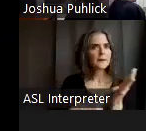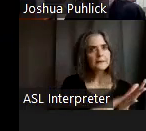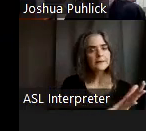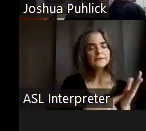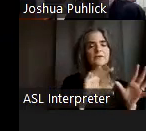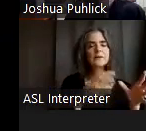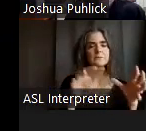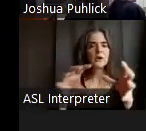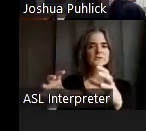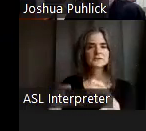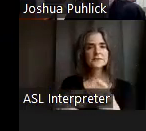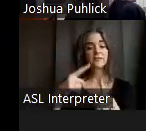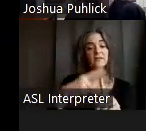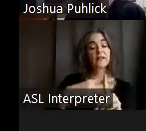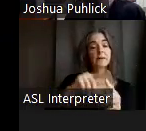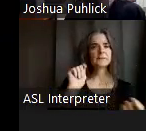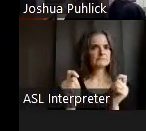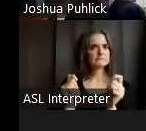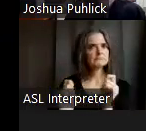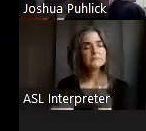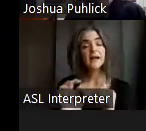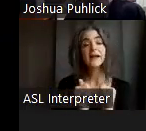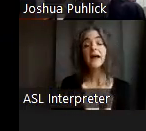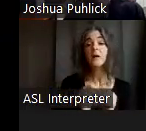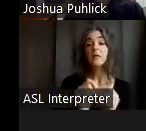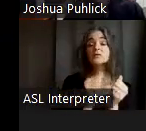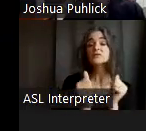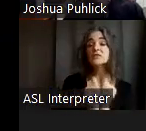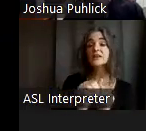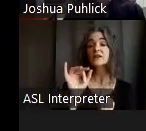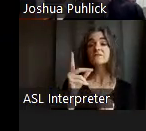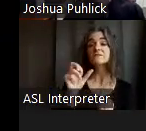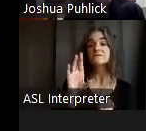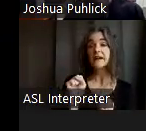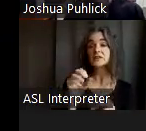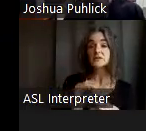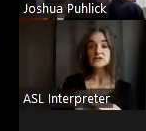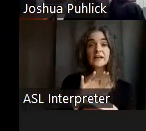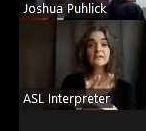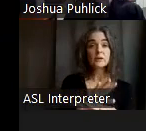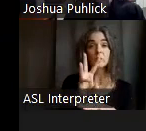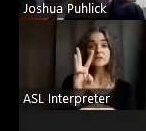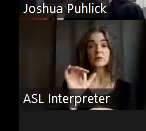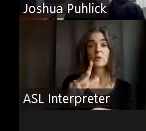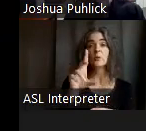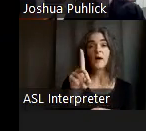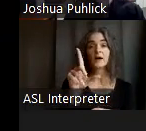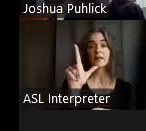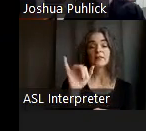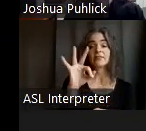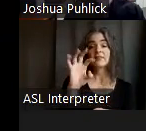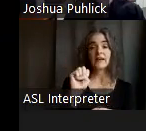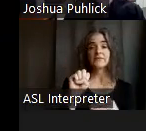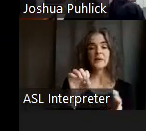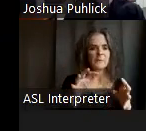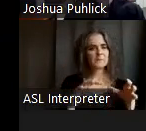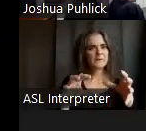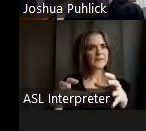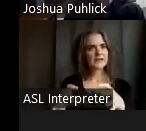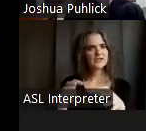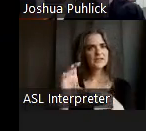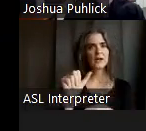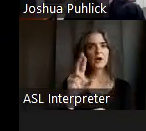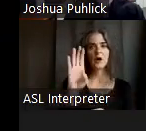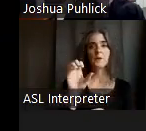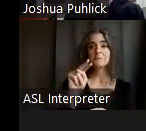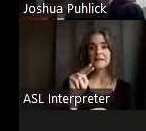climate, and how those changing factors influence wildlife populations and carbon dynamics. We've been